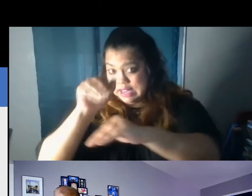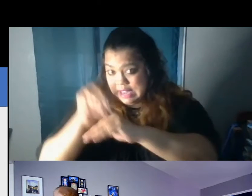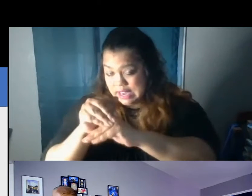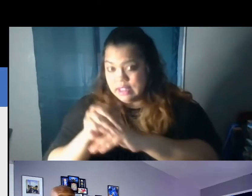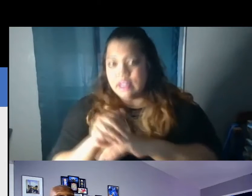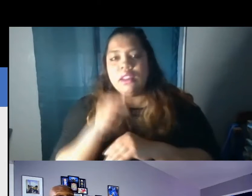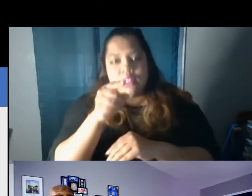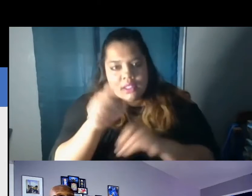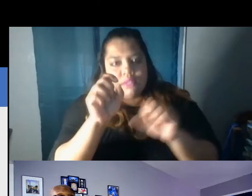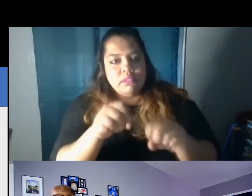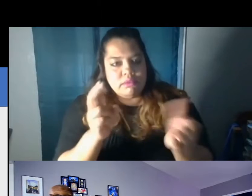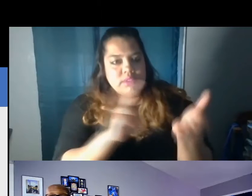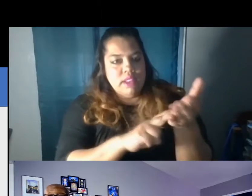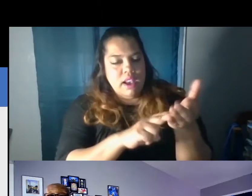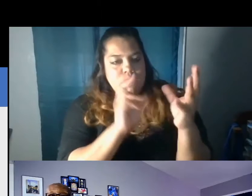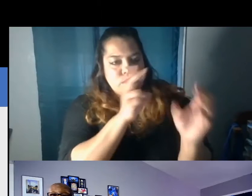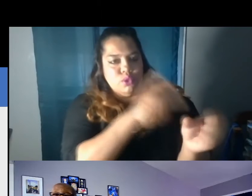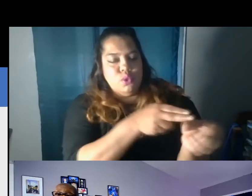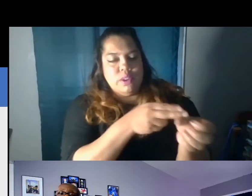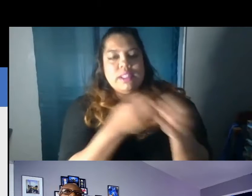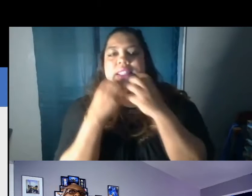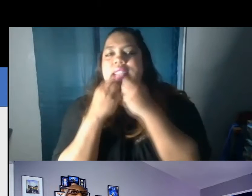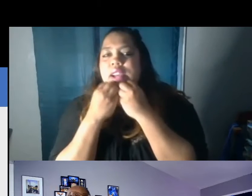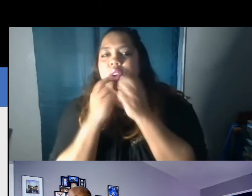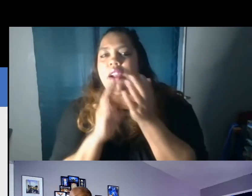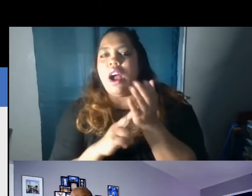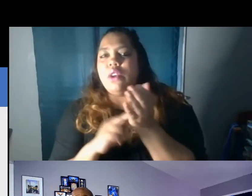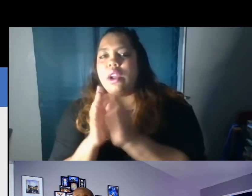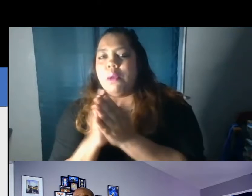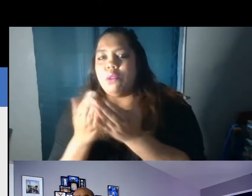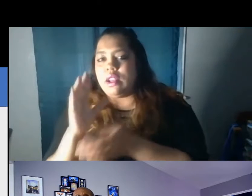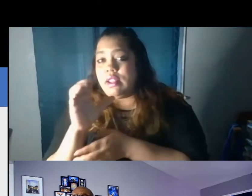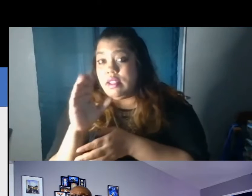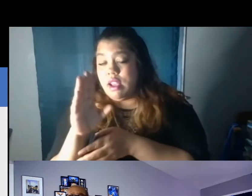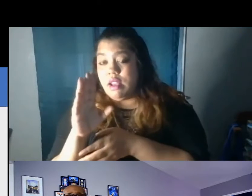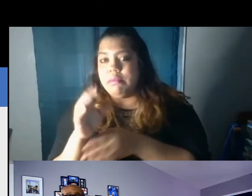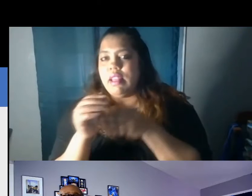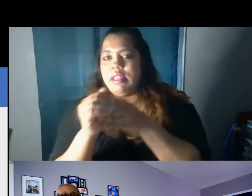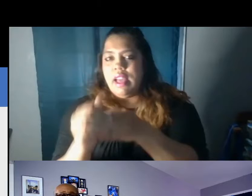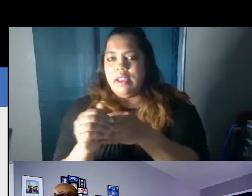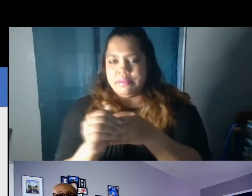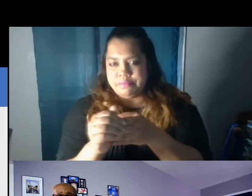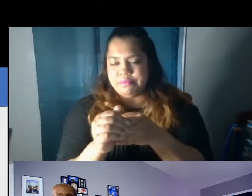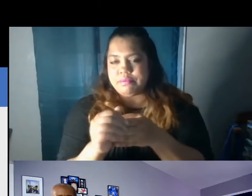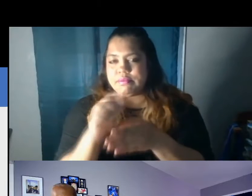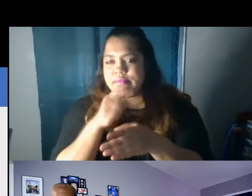Nancy Rosenberg, or swing on down and hang out on Wednesday nights with the Science of